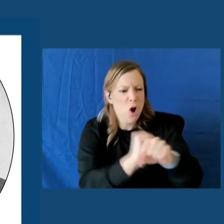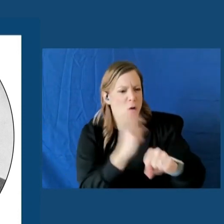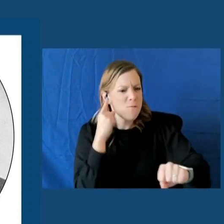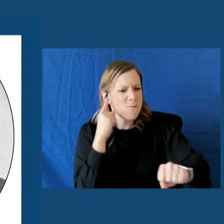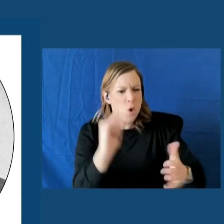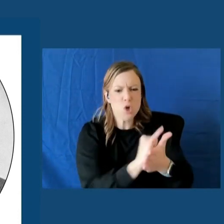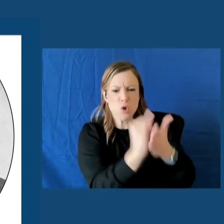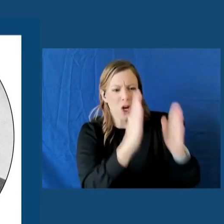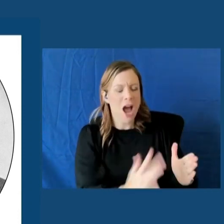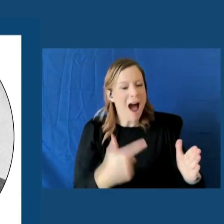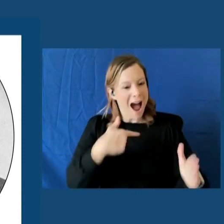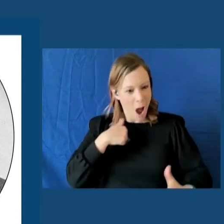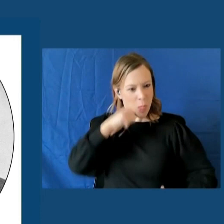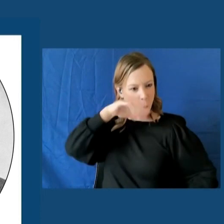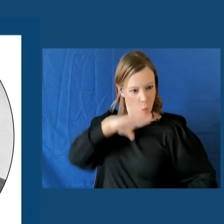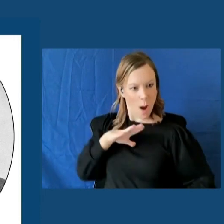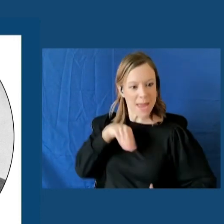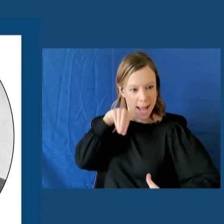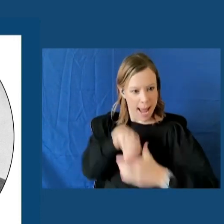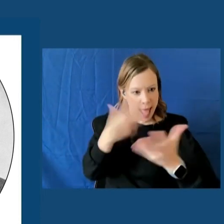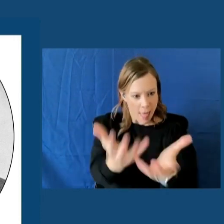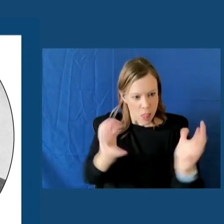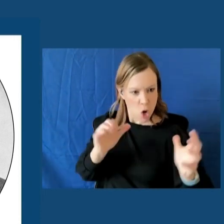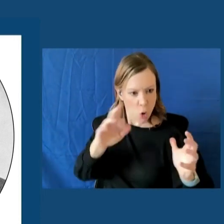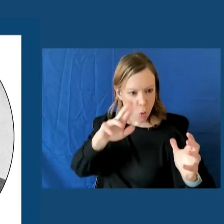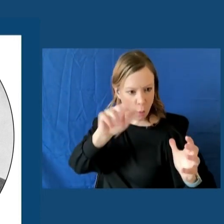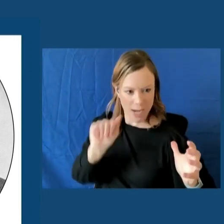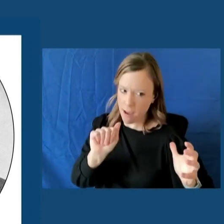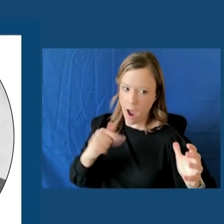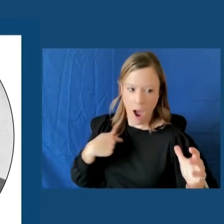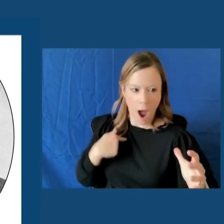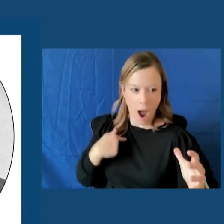arena. And that's exactly what we've done.